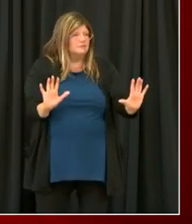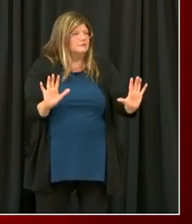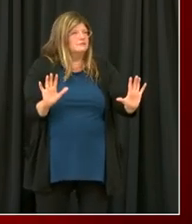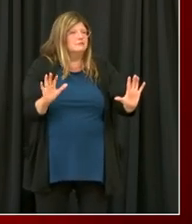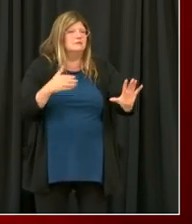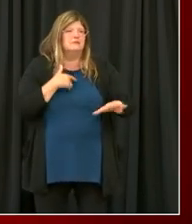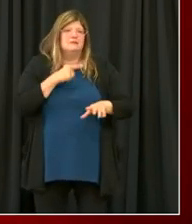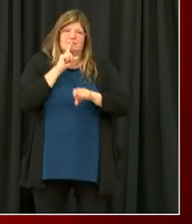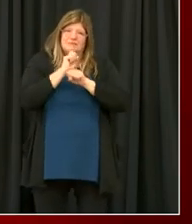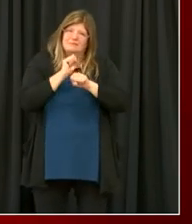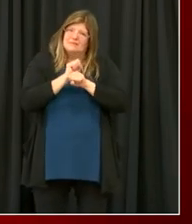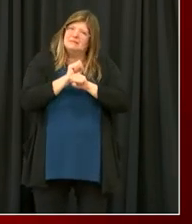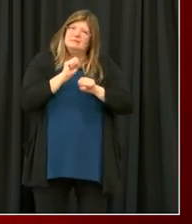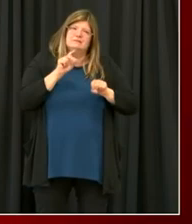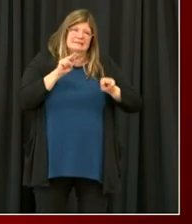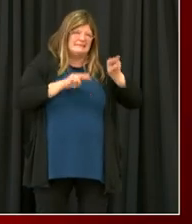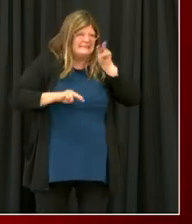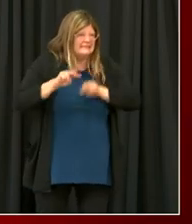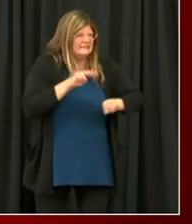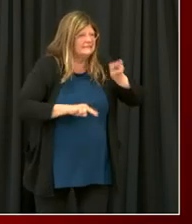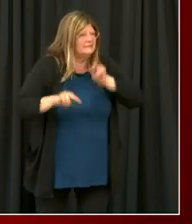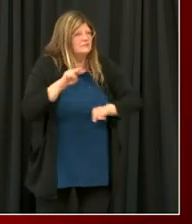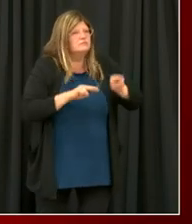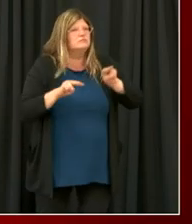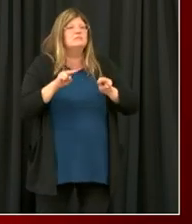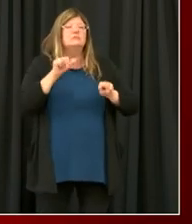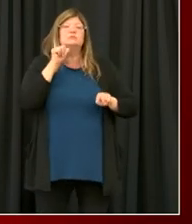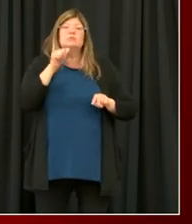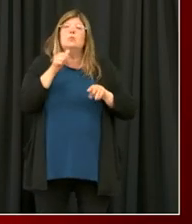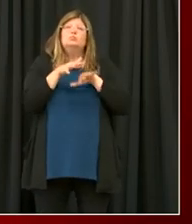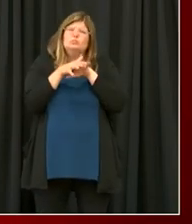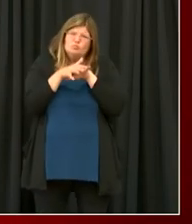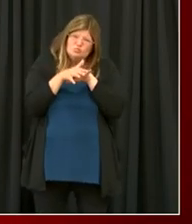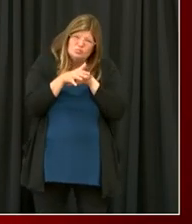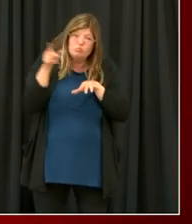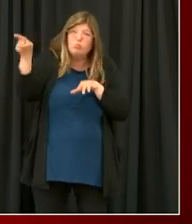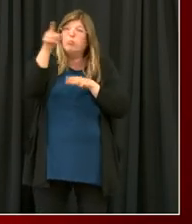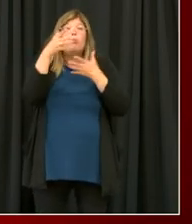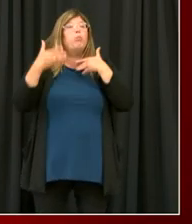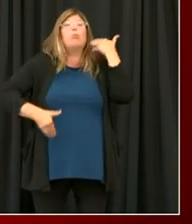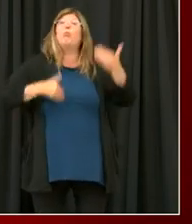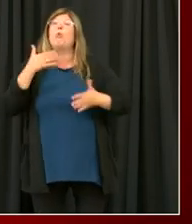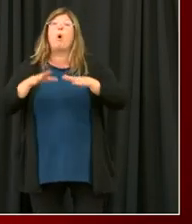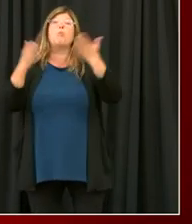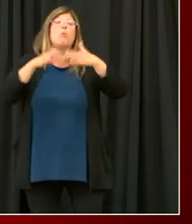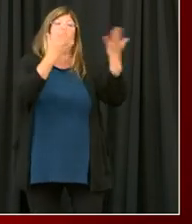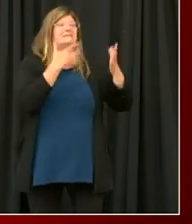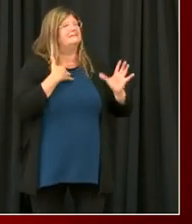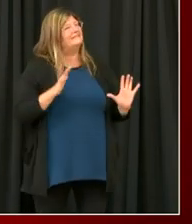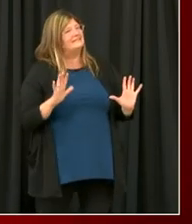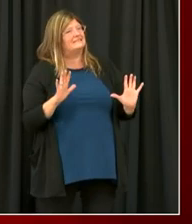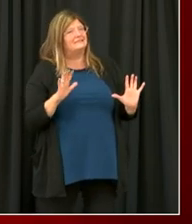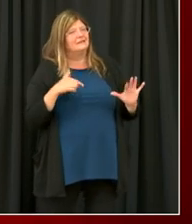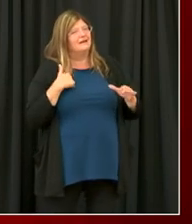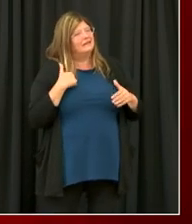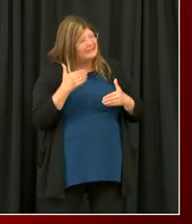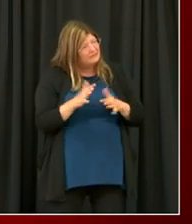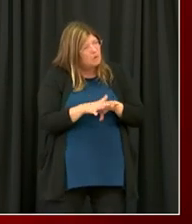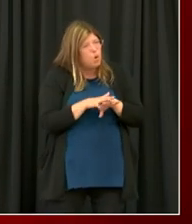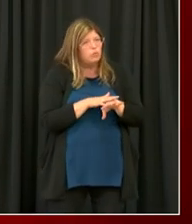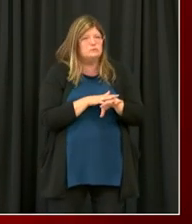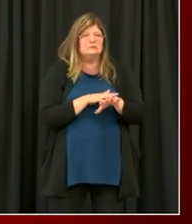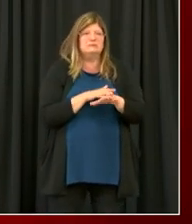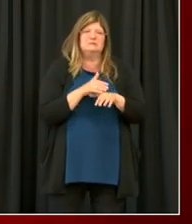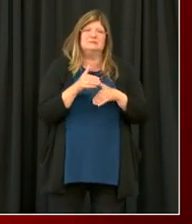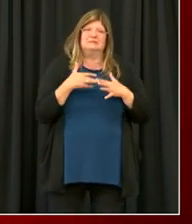in places that didn't go through the slow phased reopening that we're going through. So I can't really say